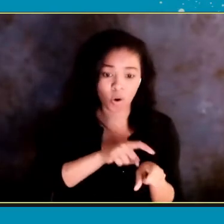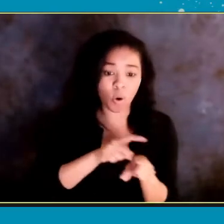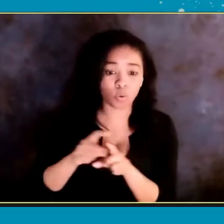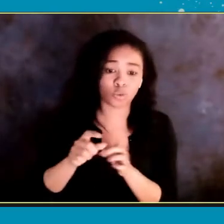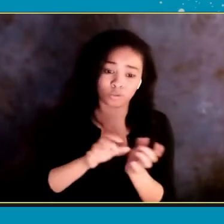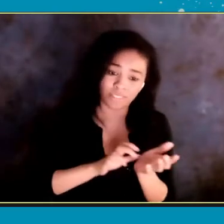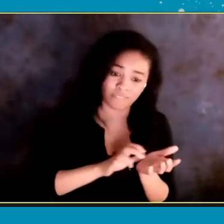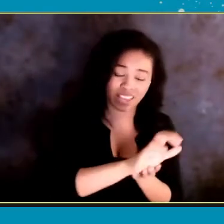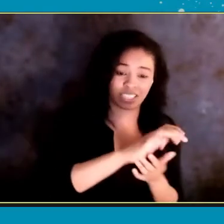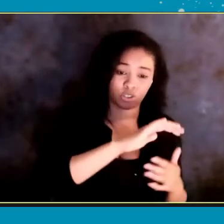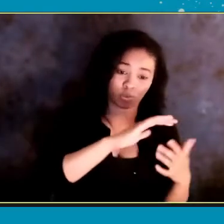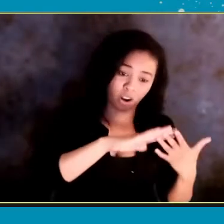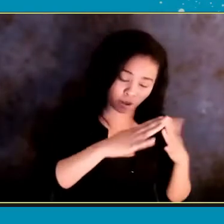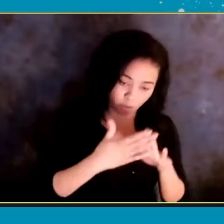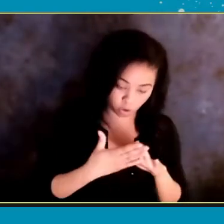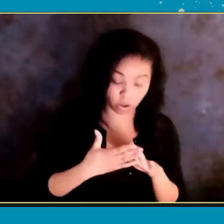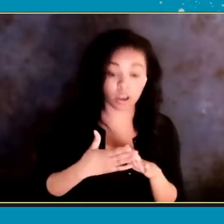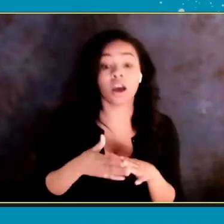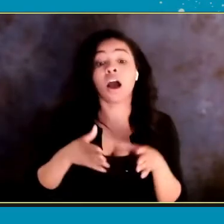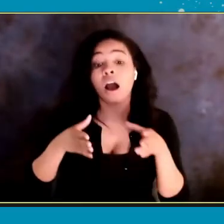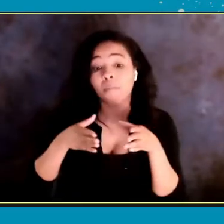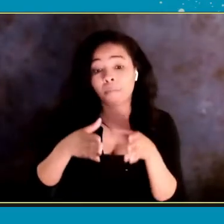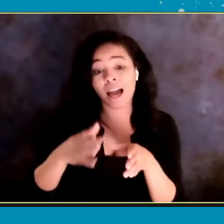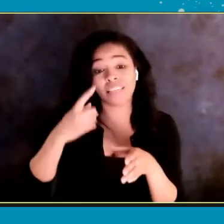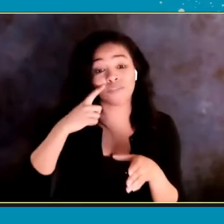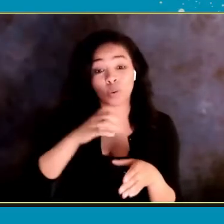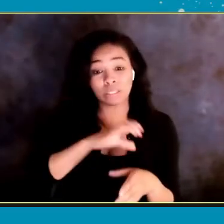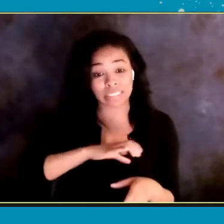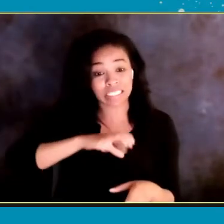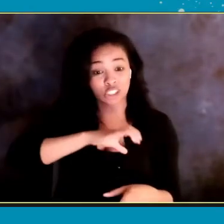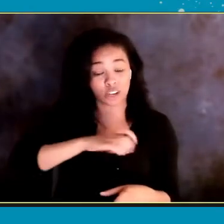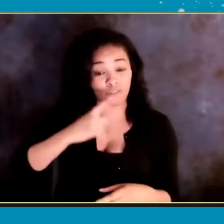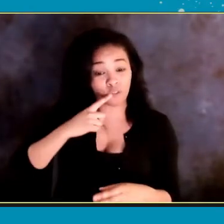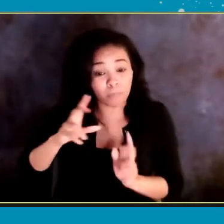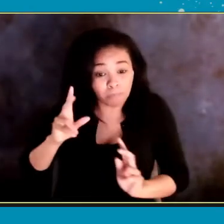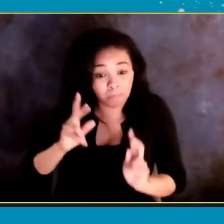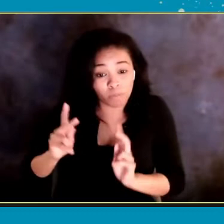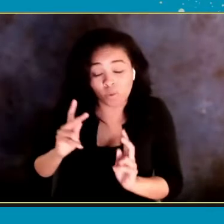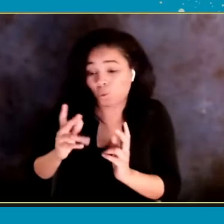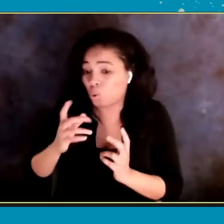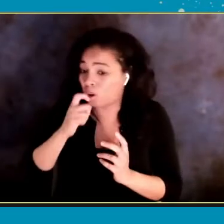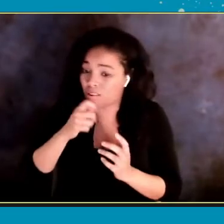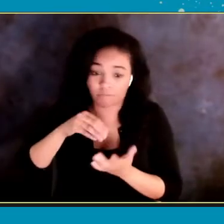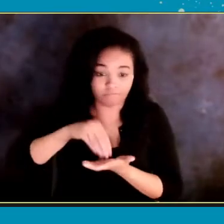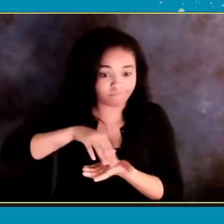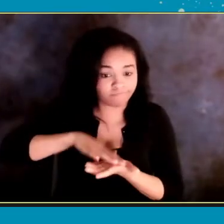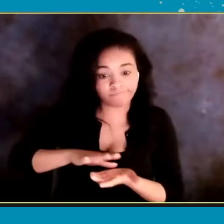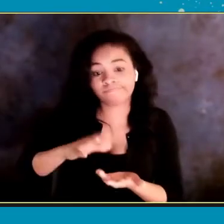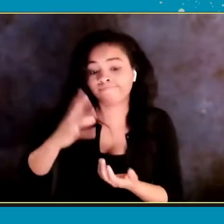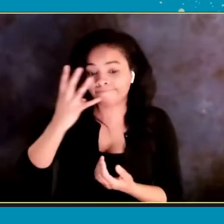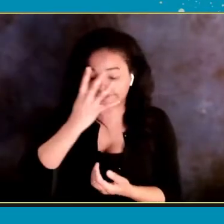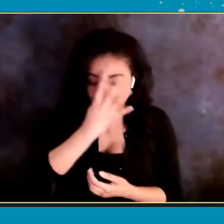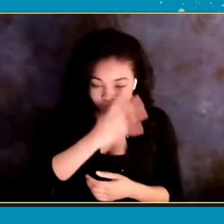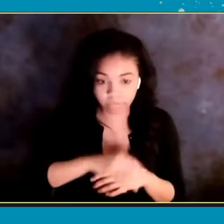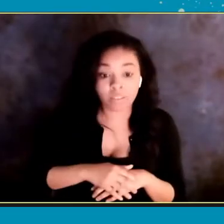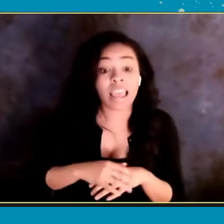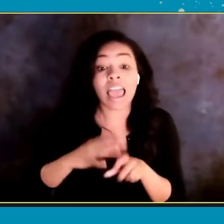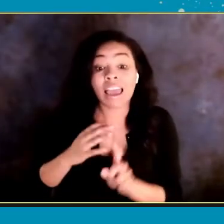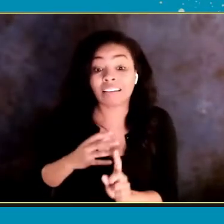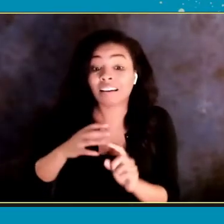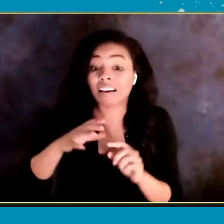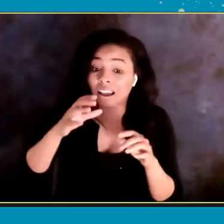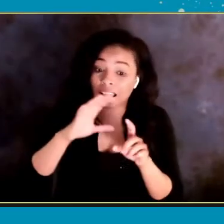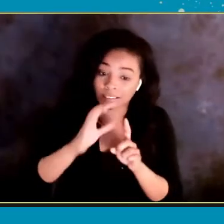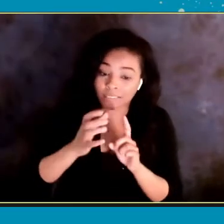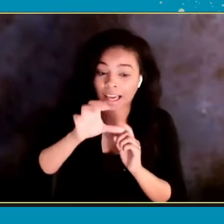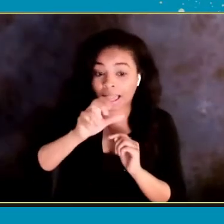for undocumented immigrants, climate justice, healthcare for all, and so much more. All